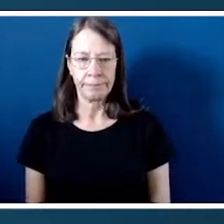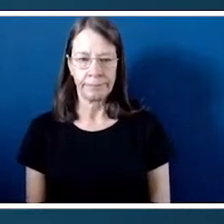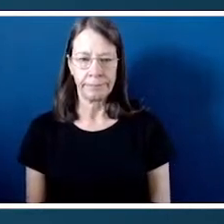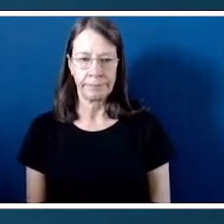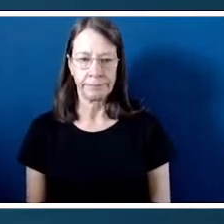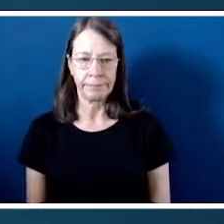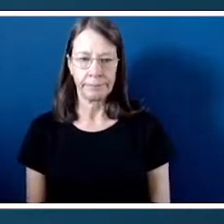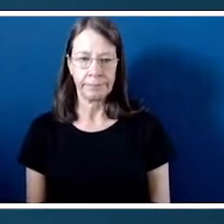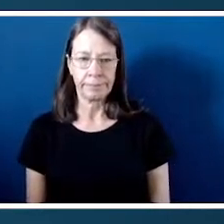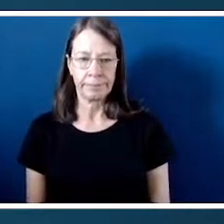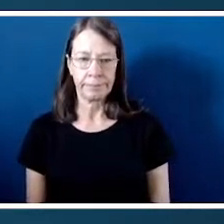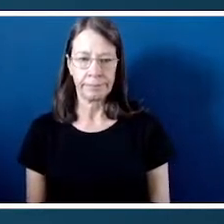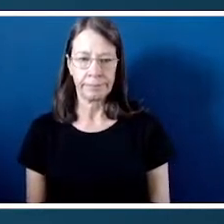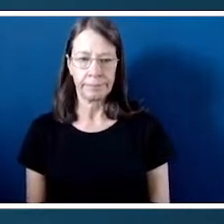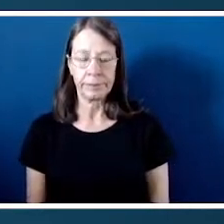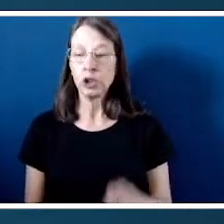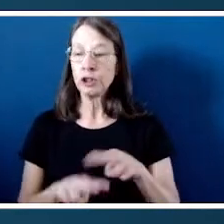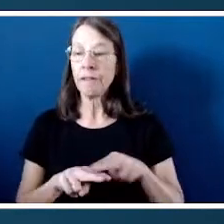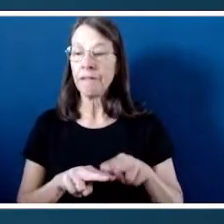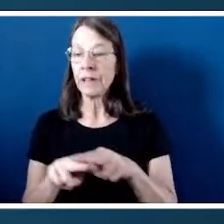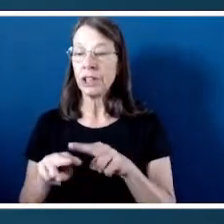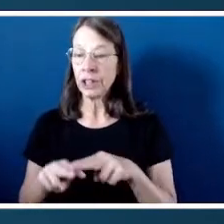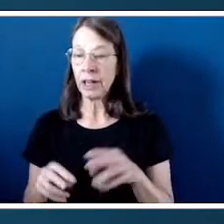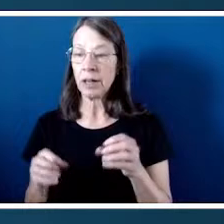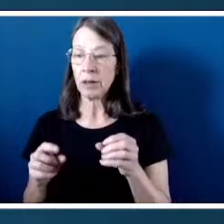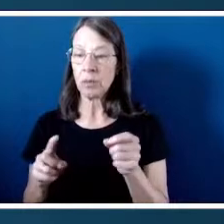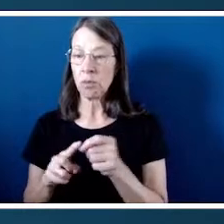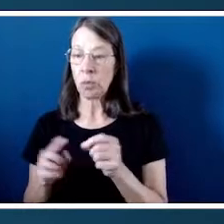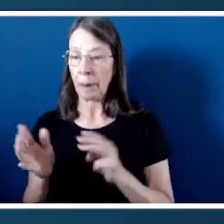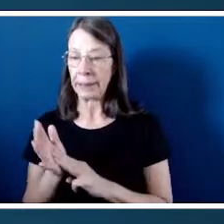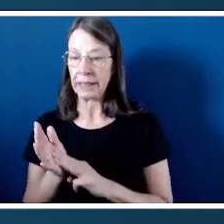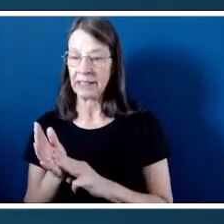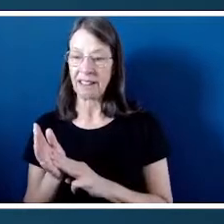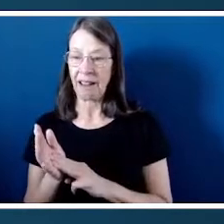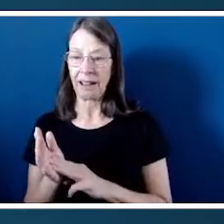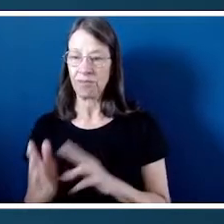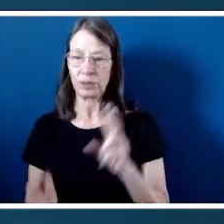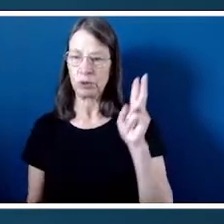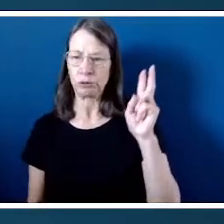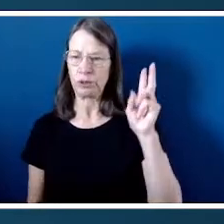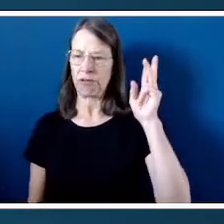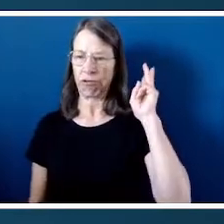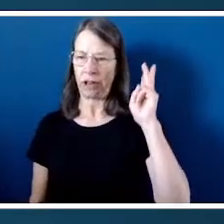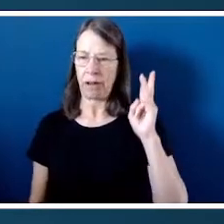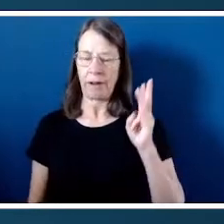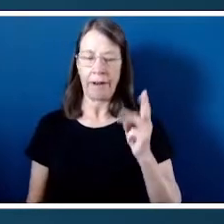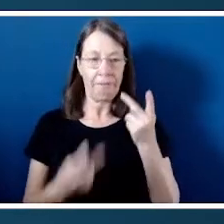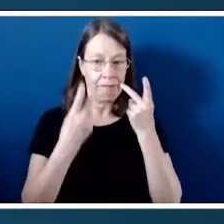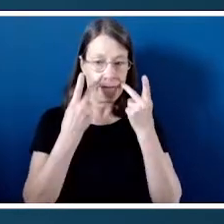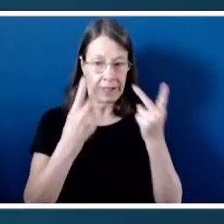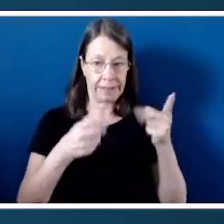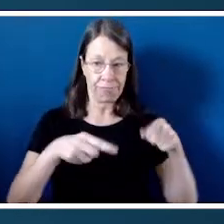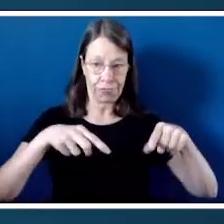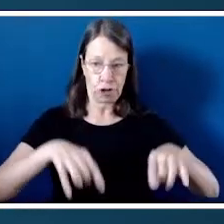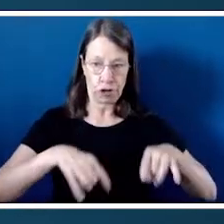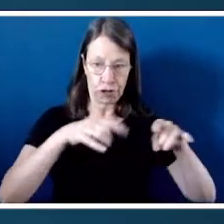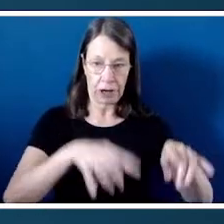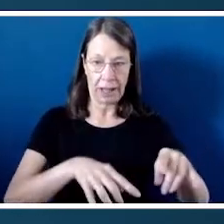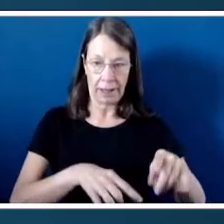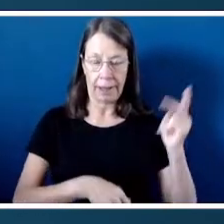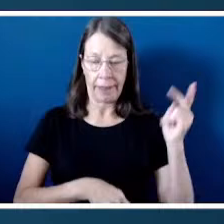his official visit to Australia a few weeks ago, he expressed confidence in the